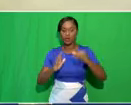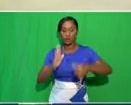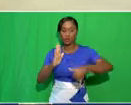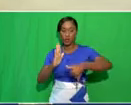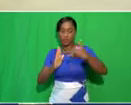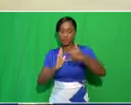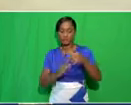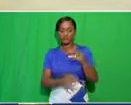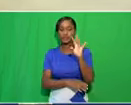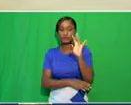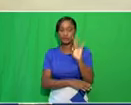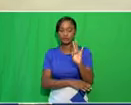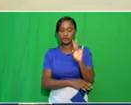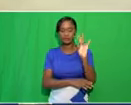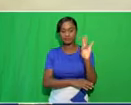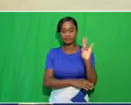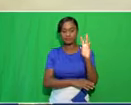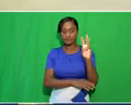at